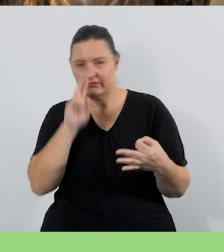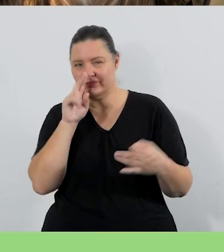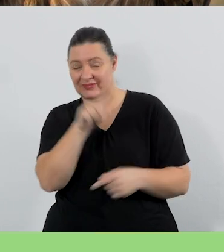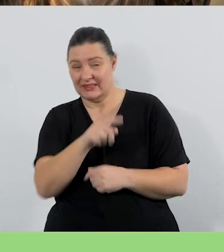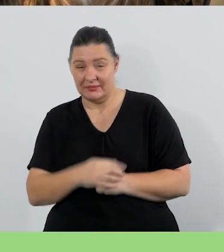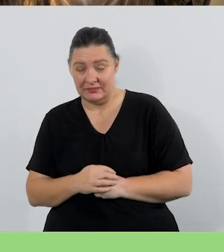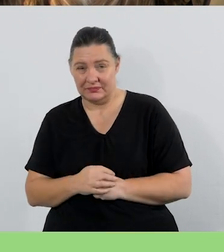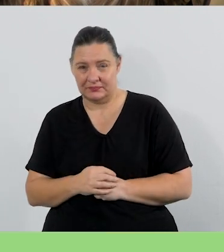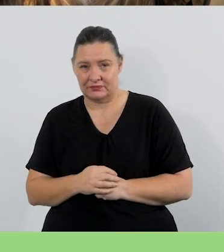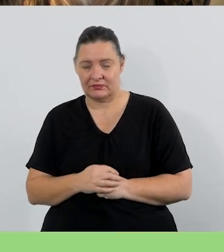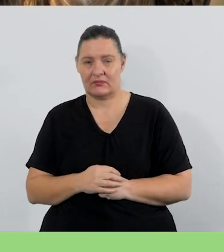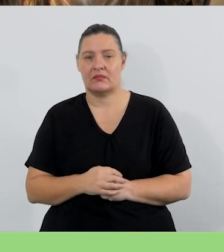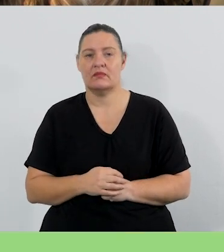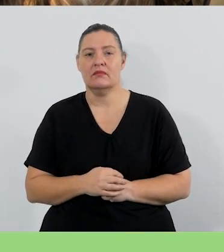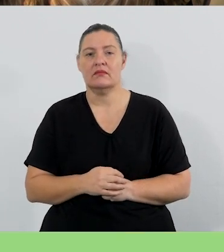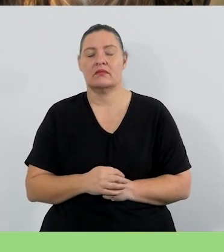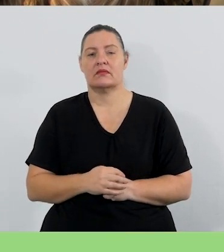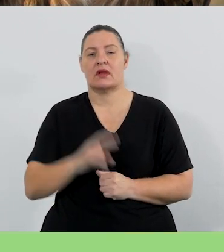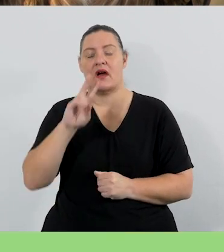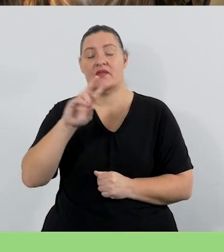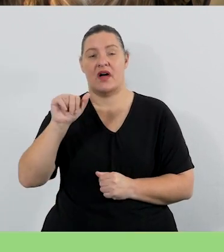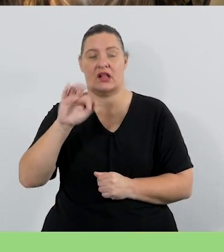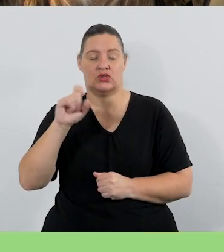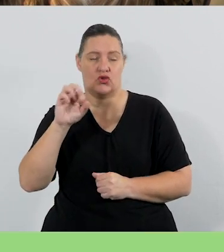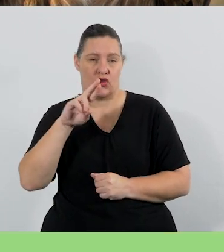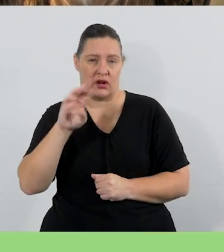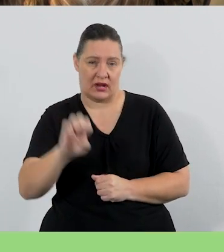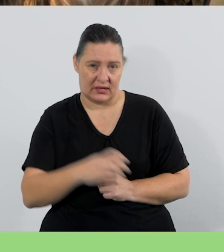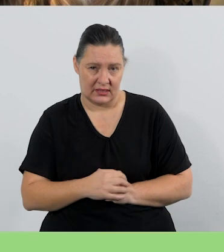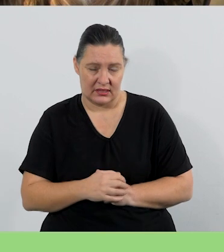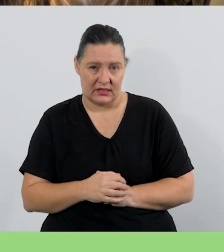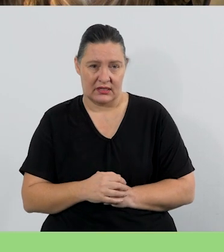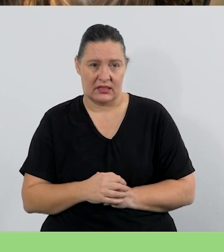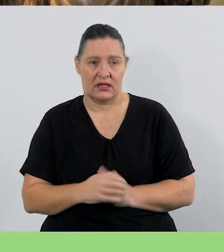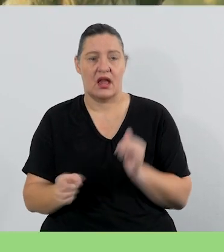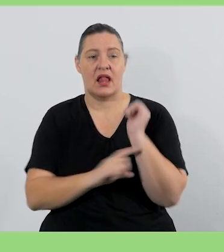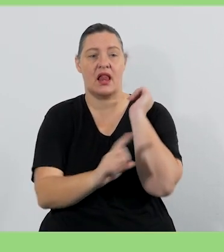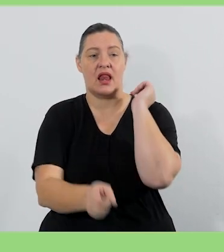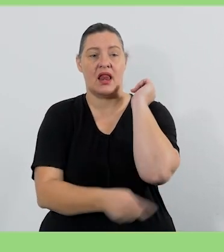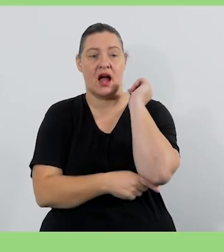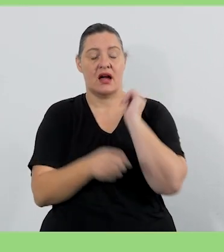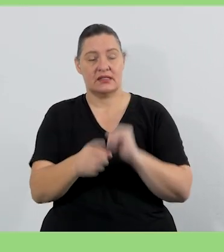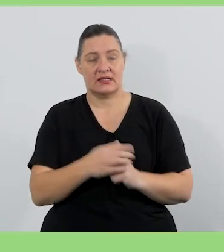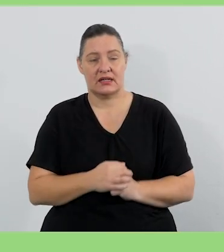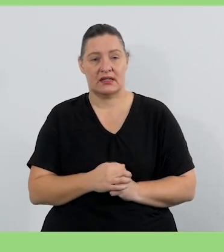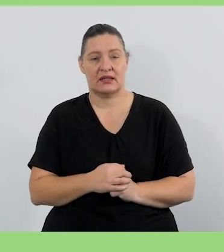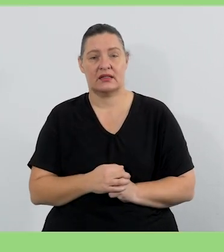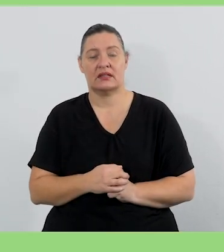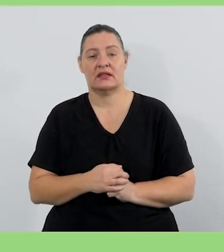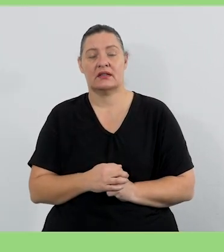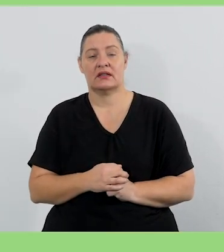example of a scavenger, which is a vulture. Then our last type of